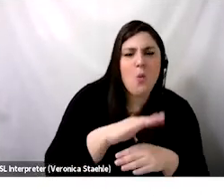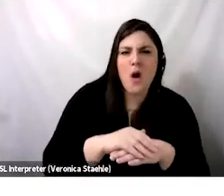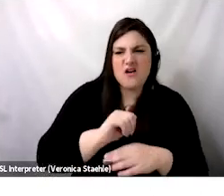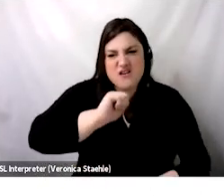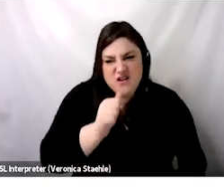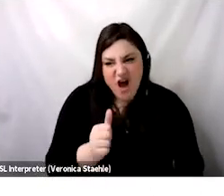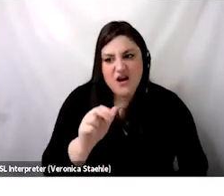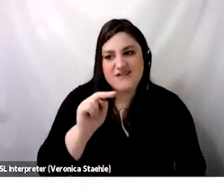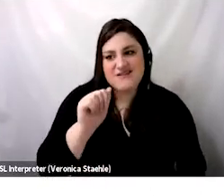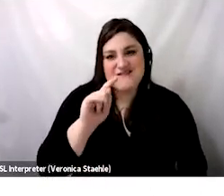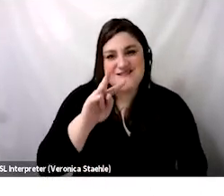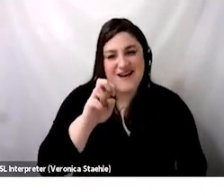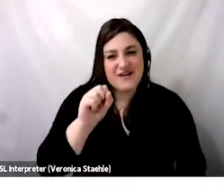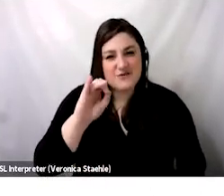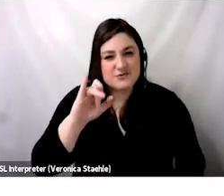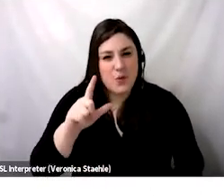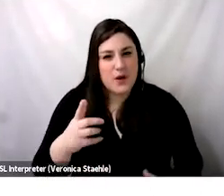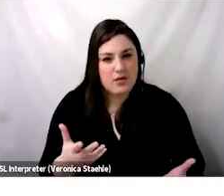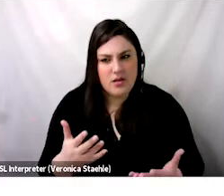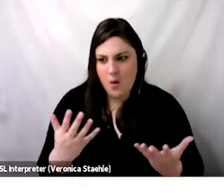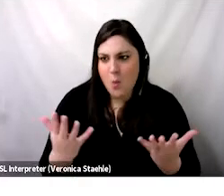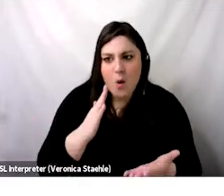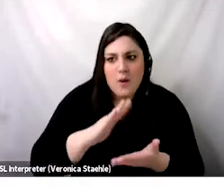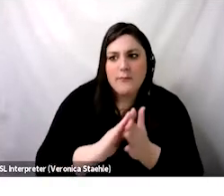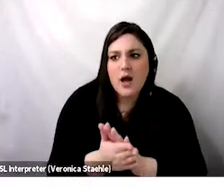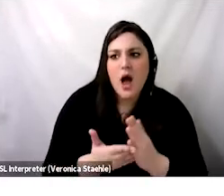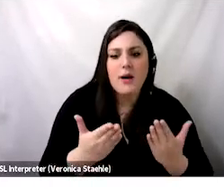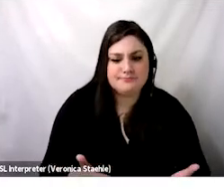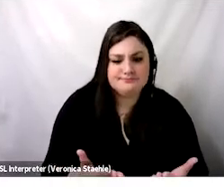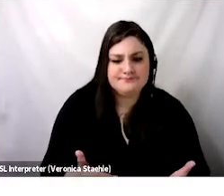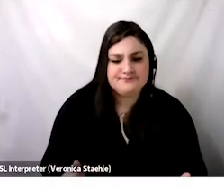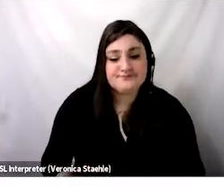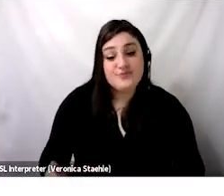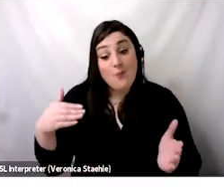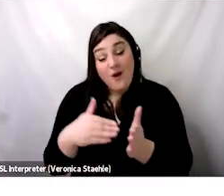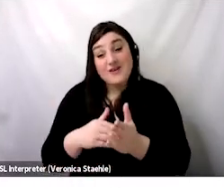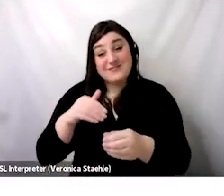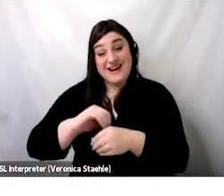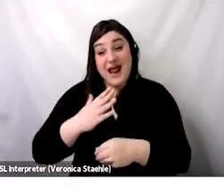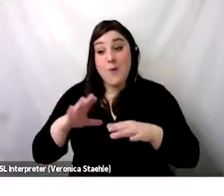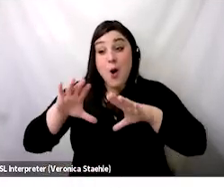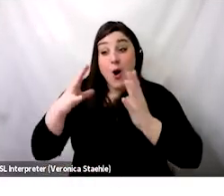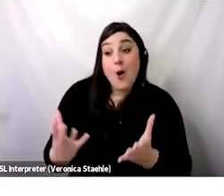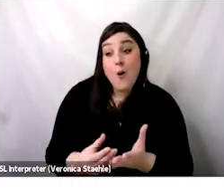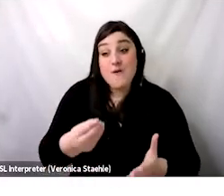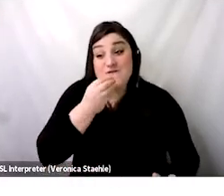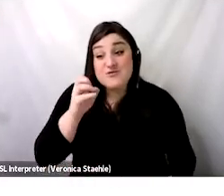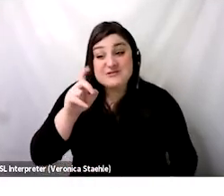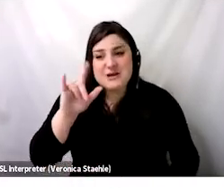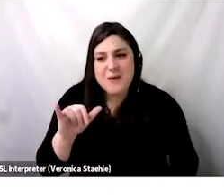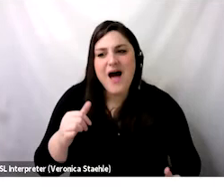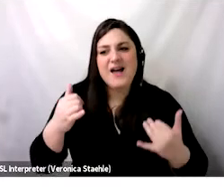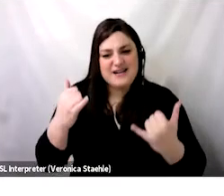African contribution to the global food supply can be seen in such staples such as cereals and root crops